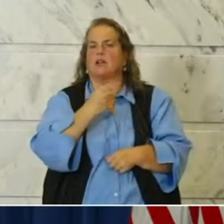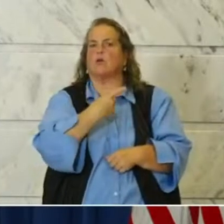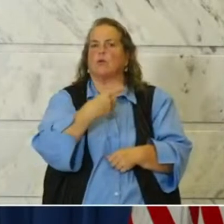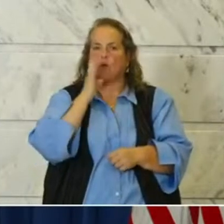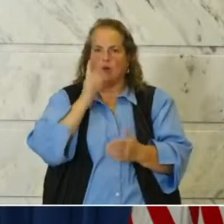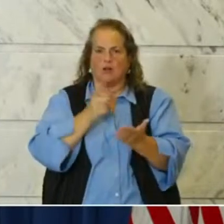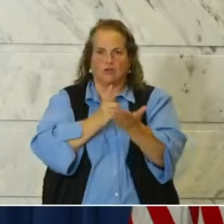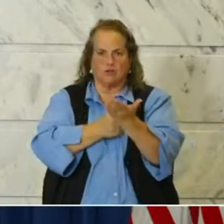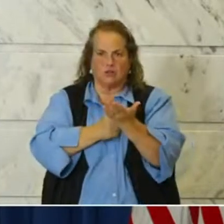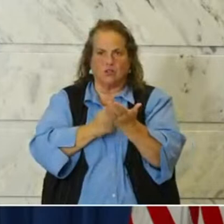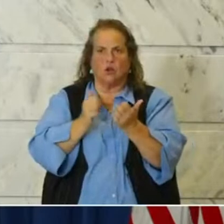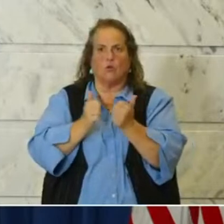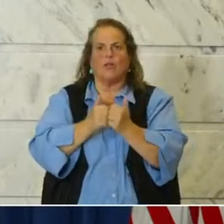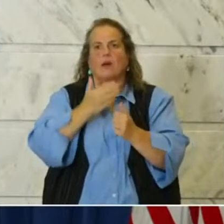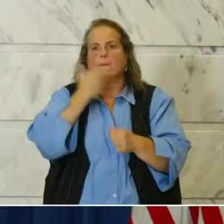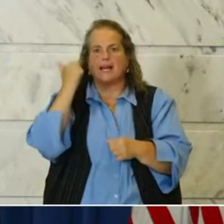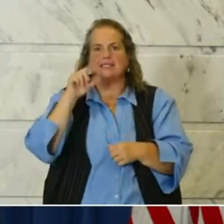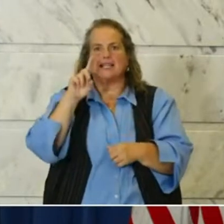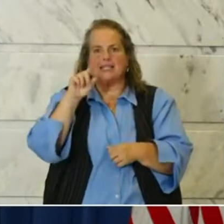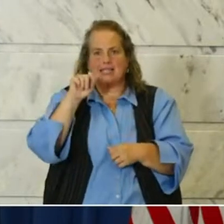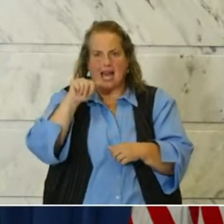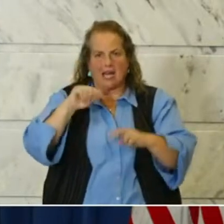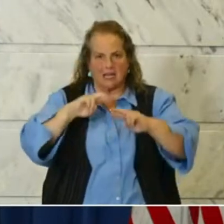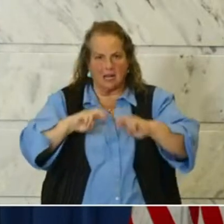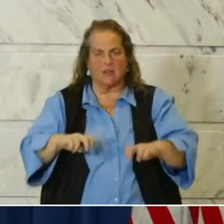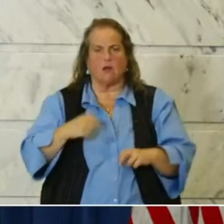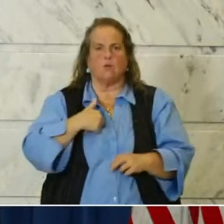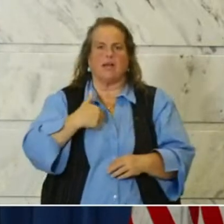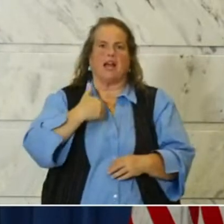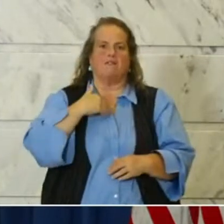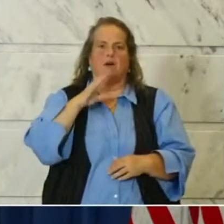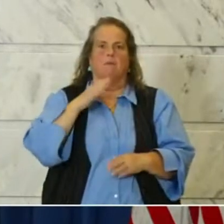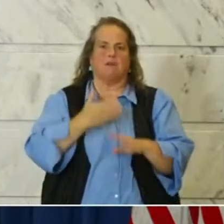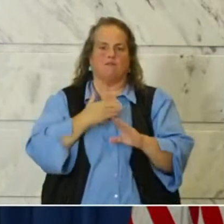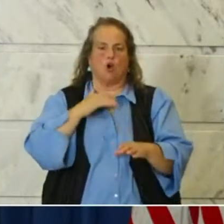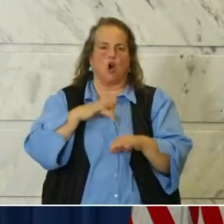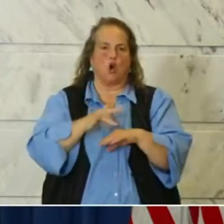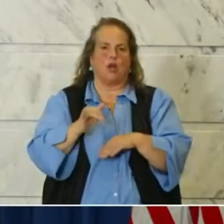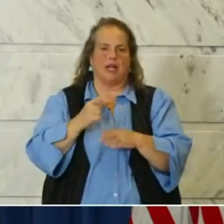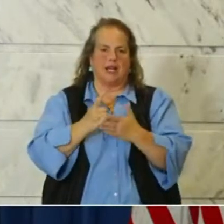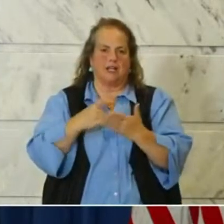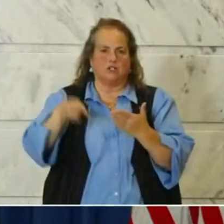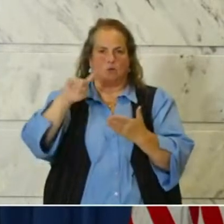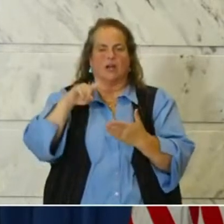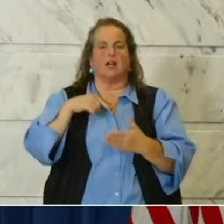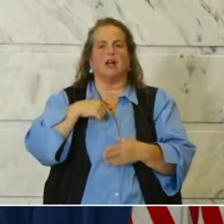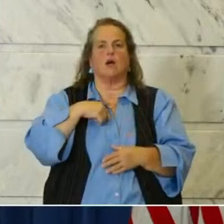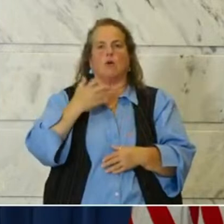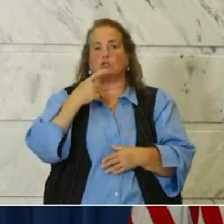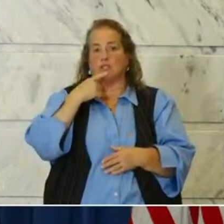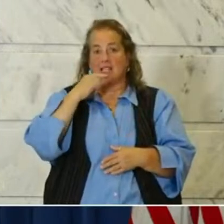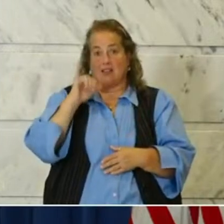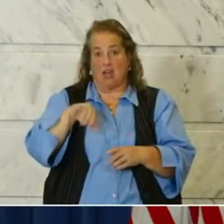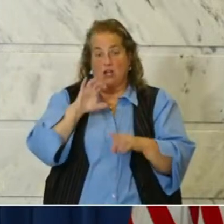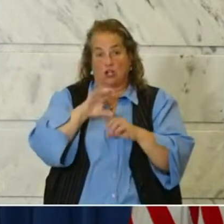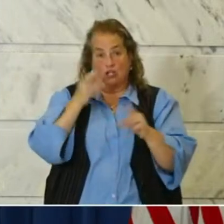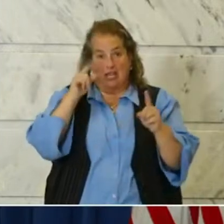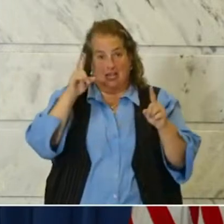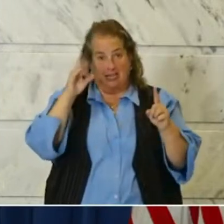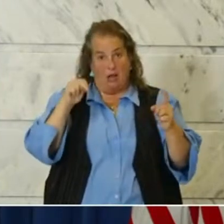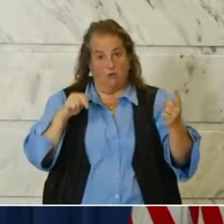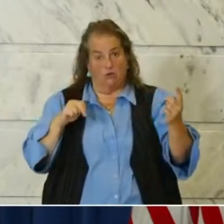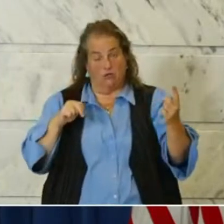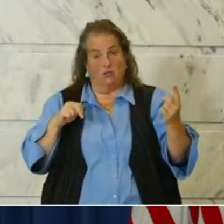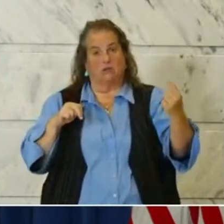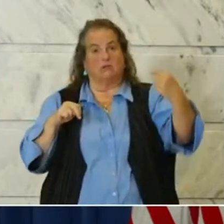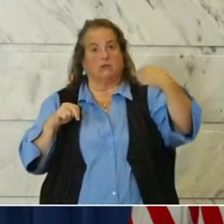the best data that we have by early next week. I do want to say he reached out to us, not the other way around. We